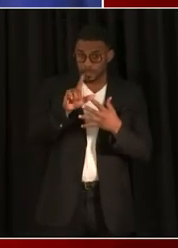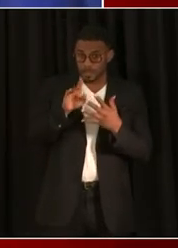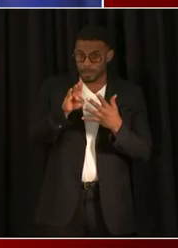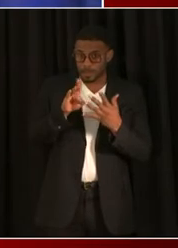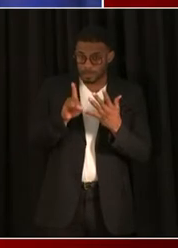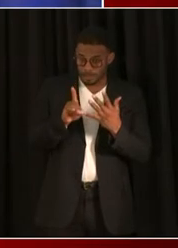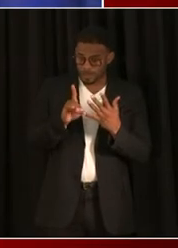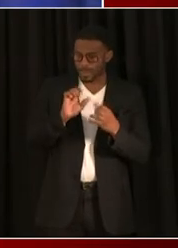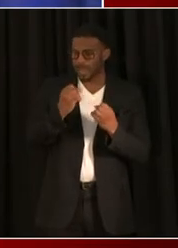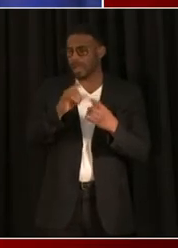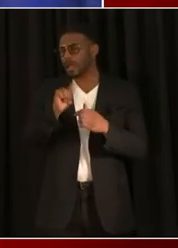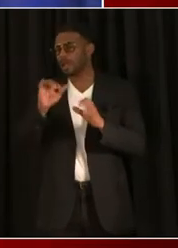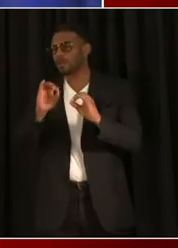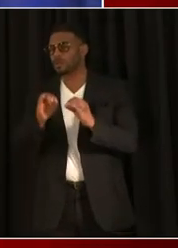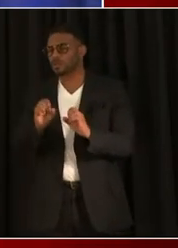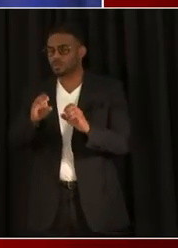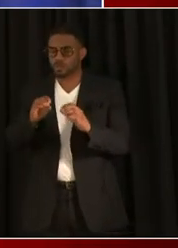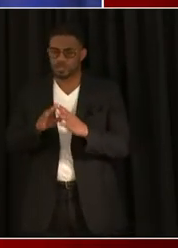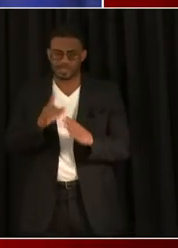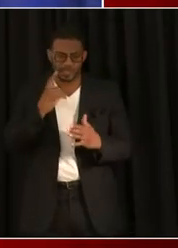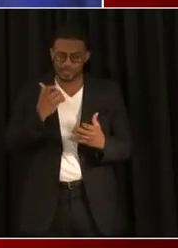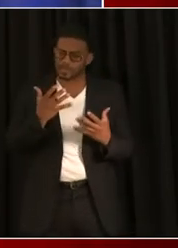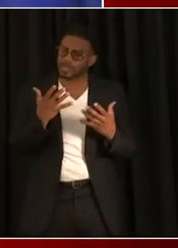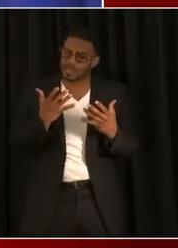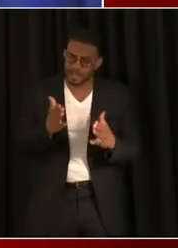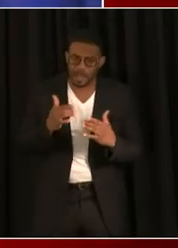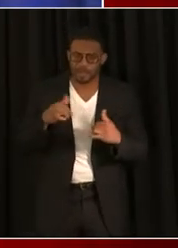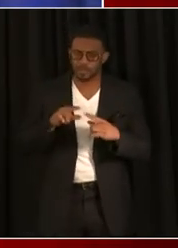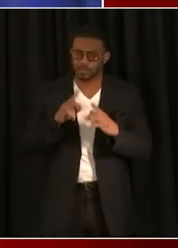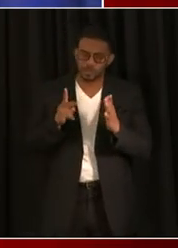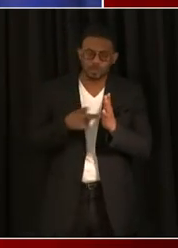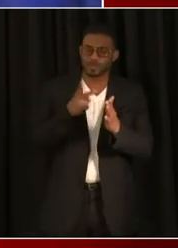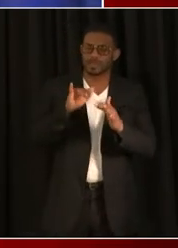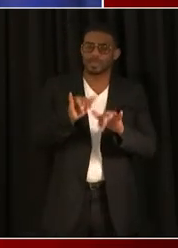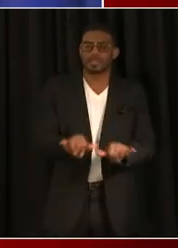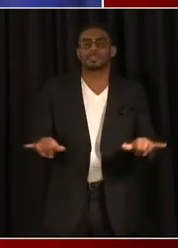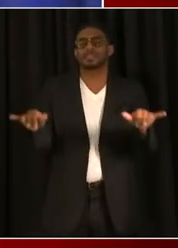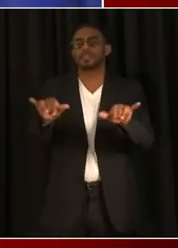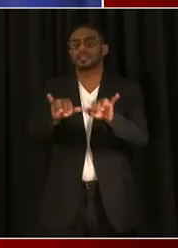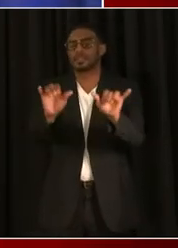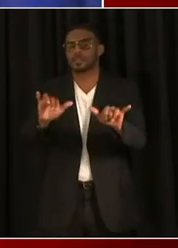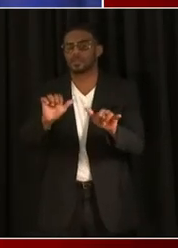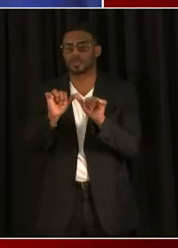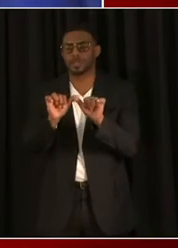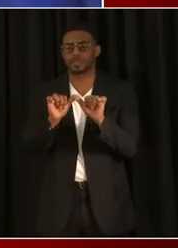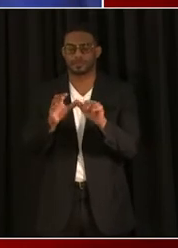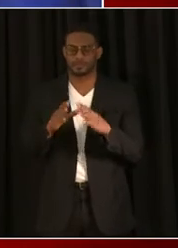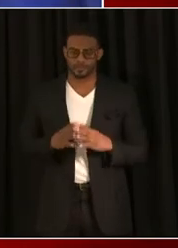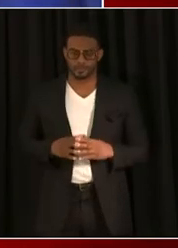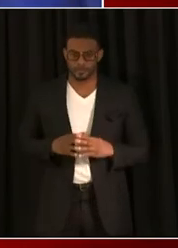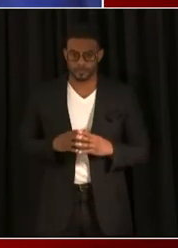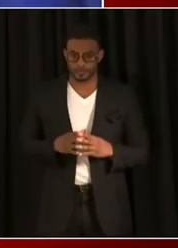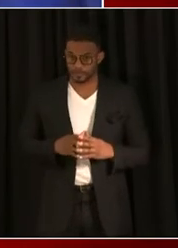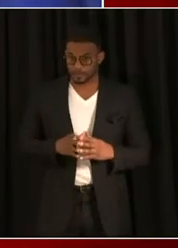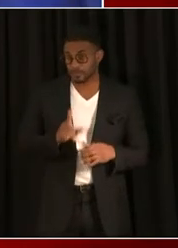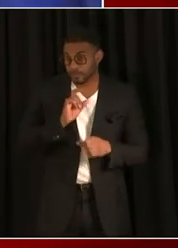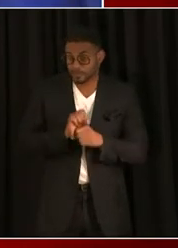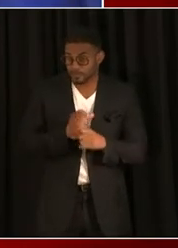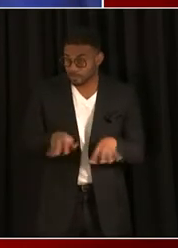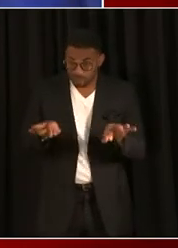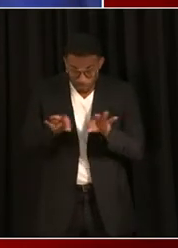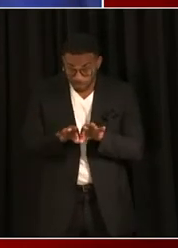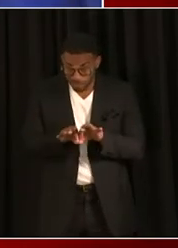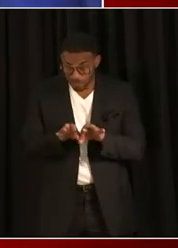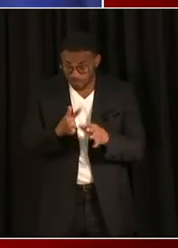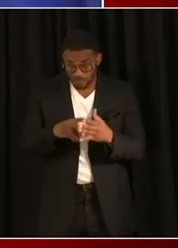of other organizations. And so it's just allowed us to kind of replicate that same system as we keep going. But